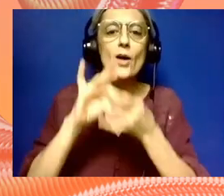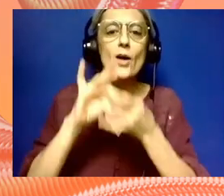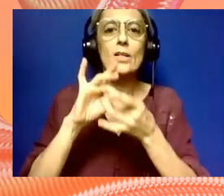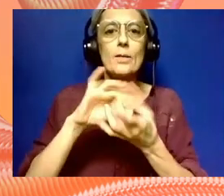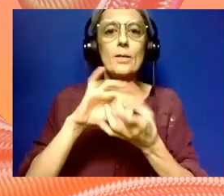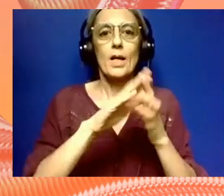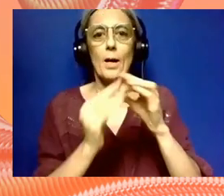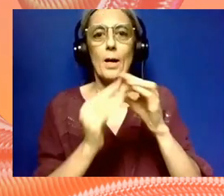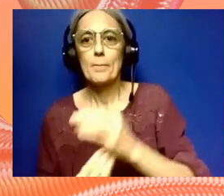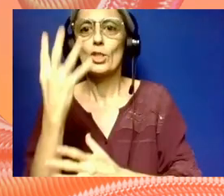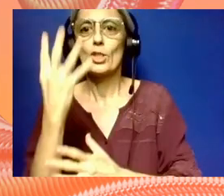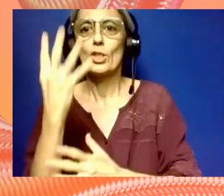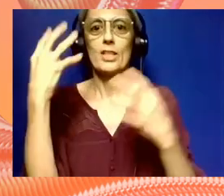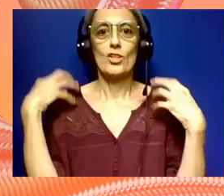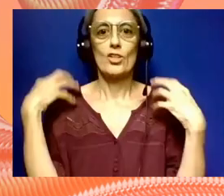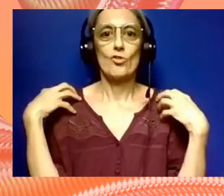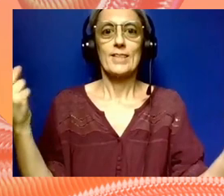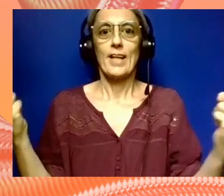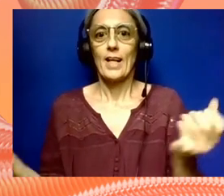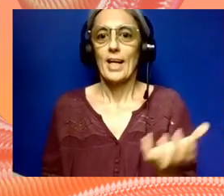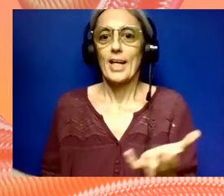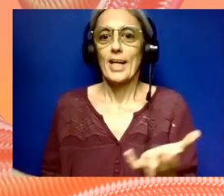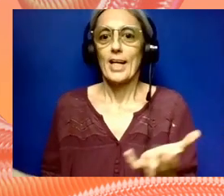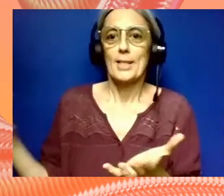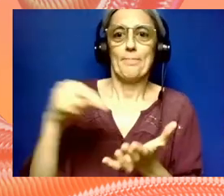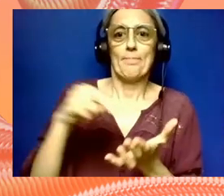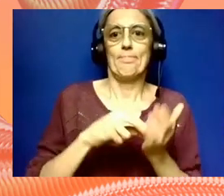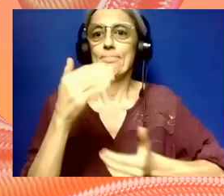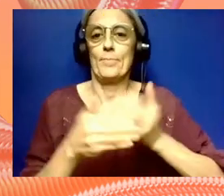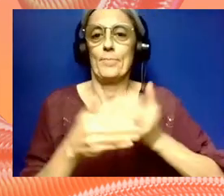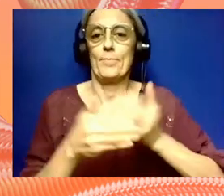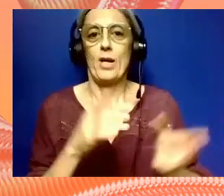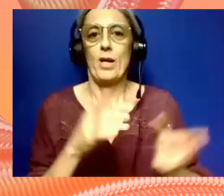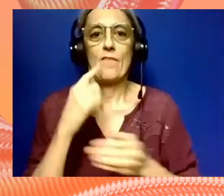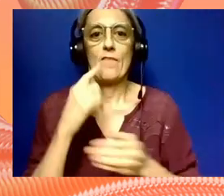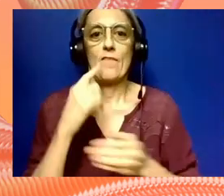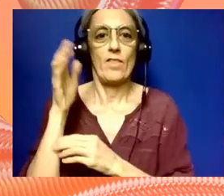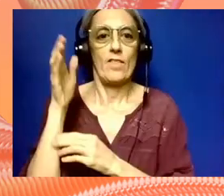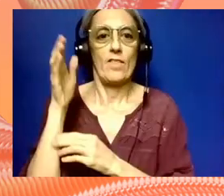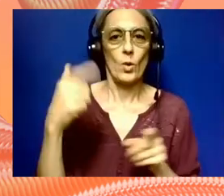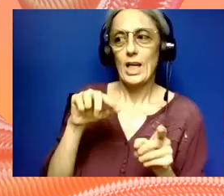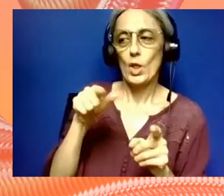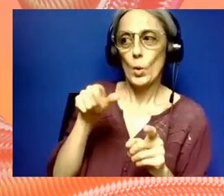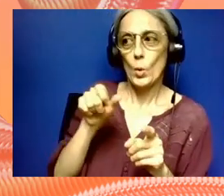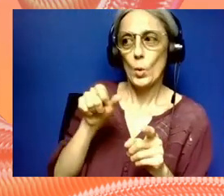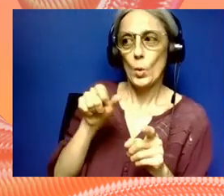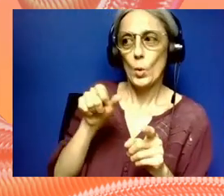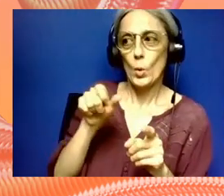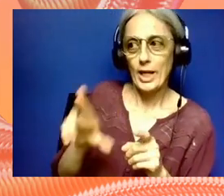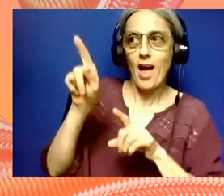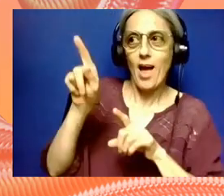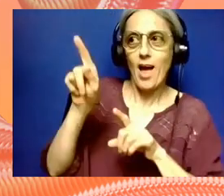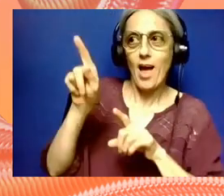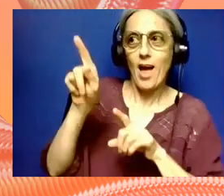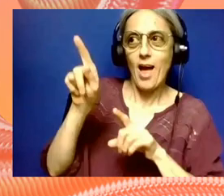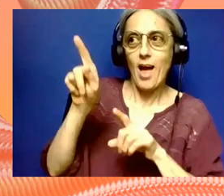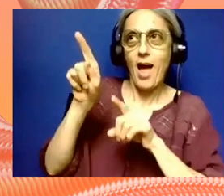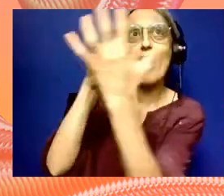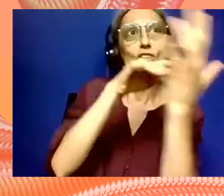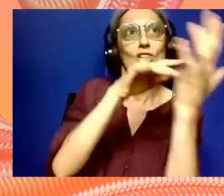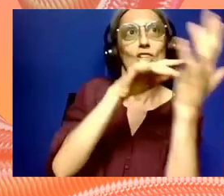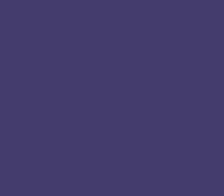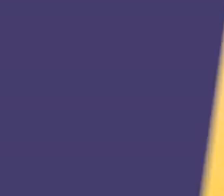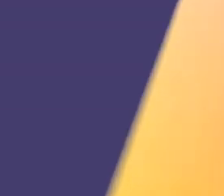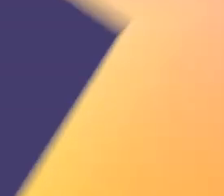the future. We need queer astrological technology. We need Chani.